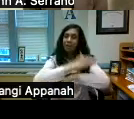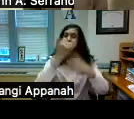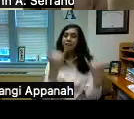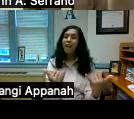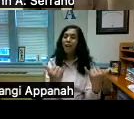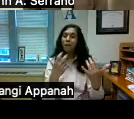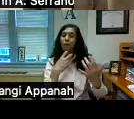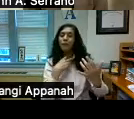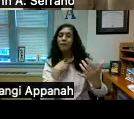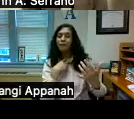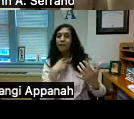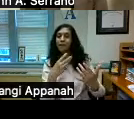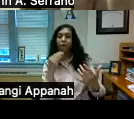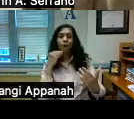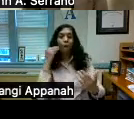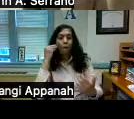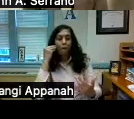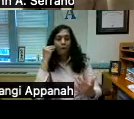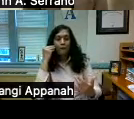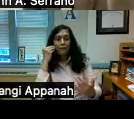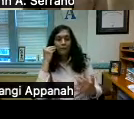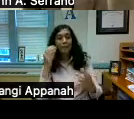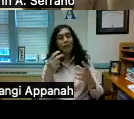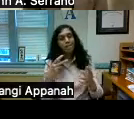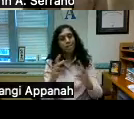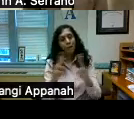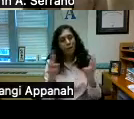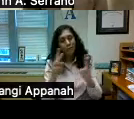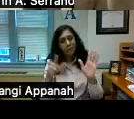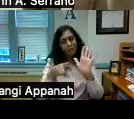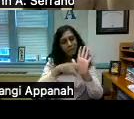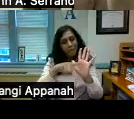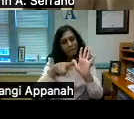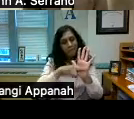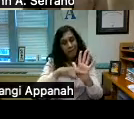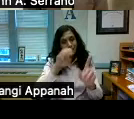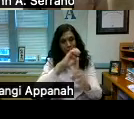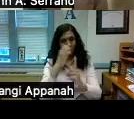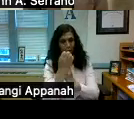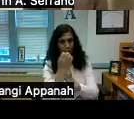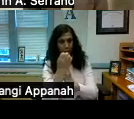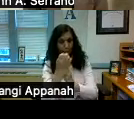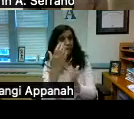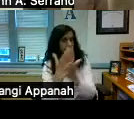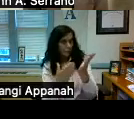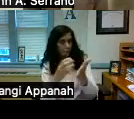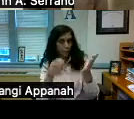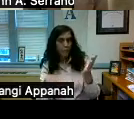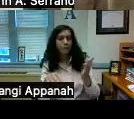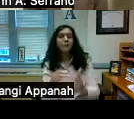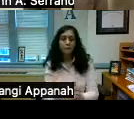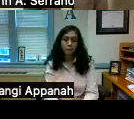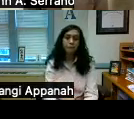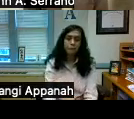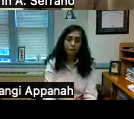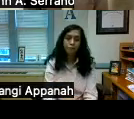Before, some students were safe because they came to school during the day, but then they were stuck at home and it was a very negative environment